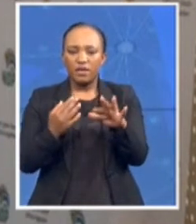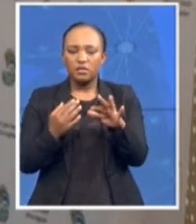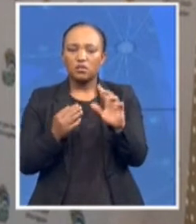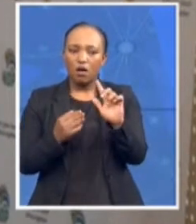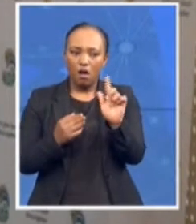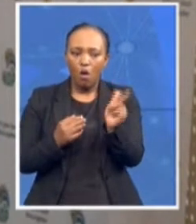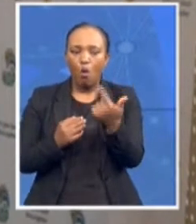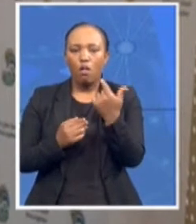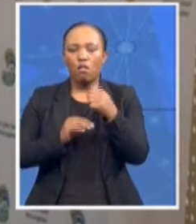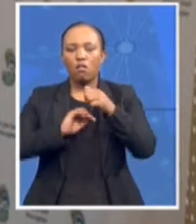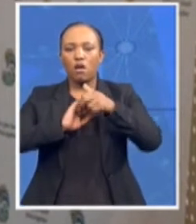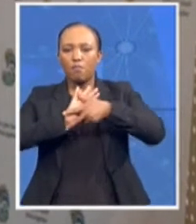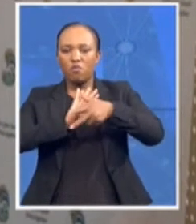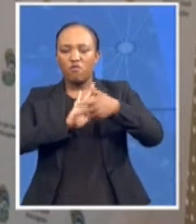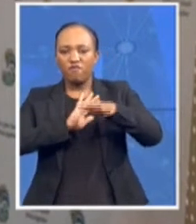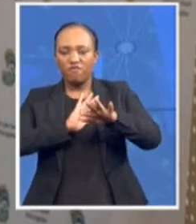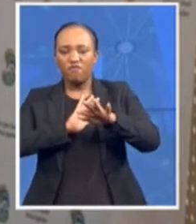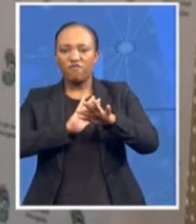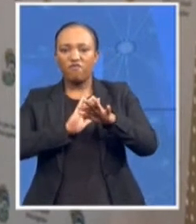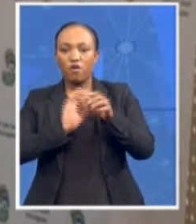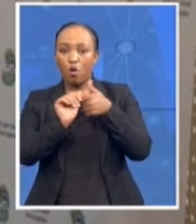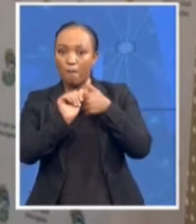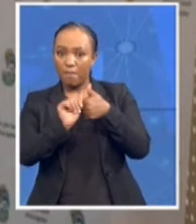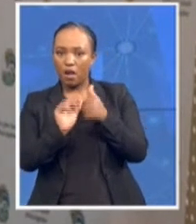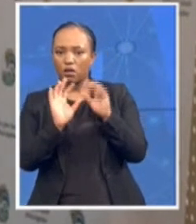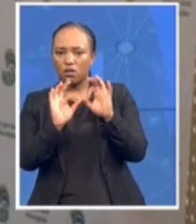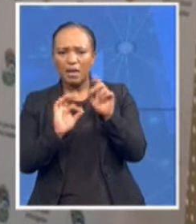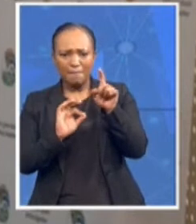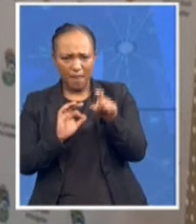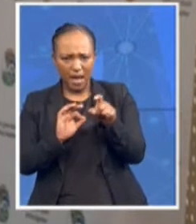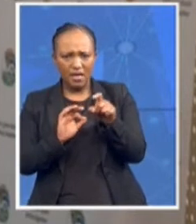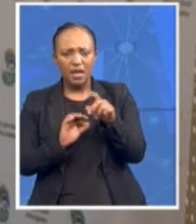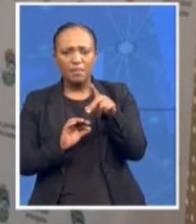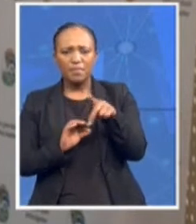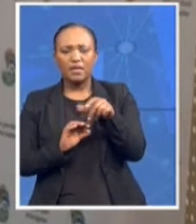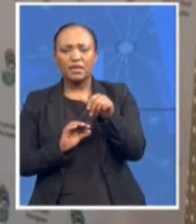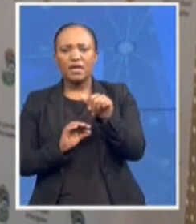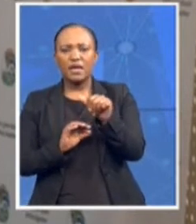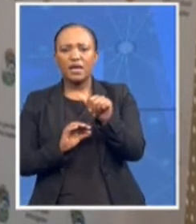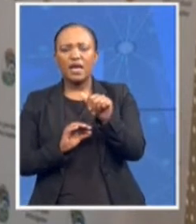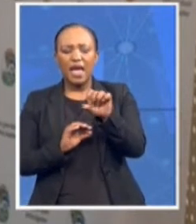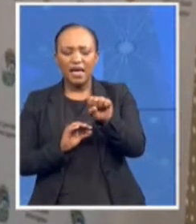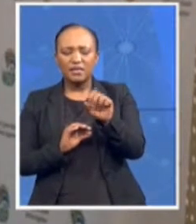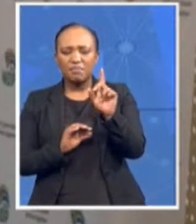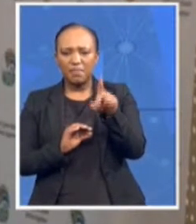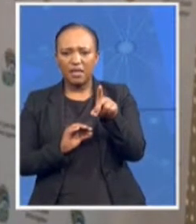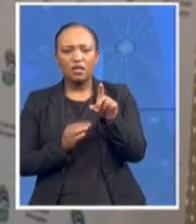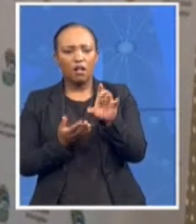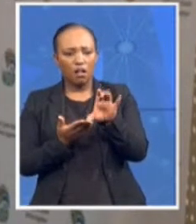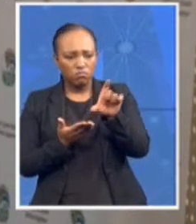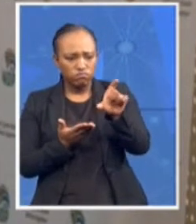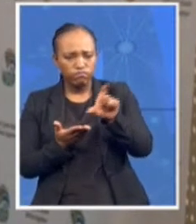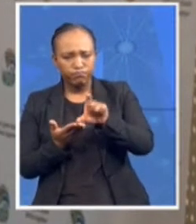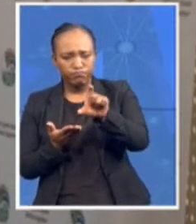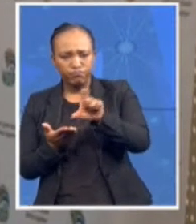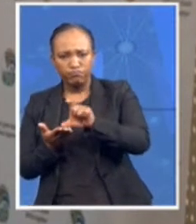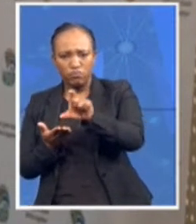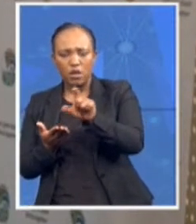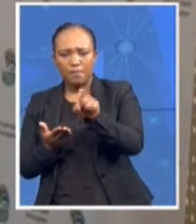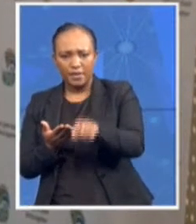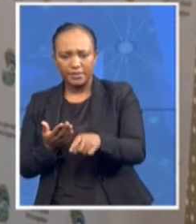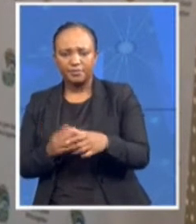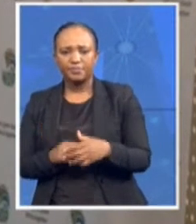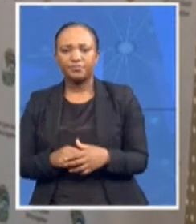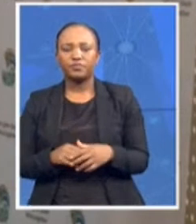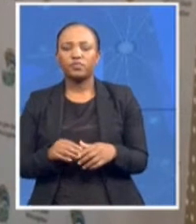applications must receive a PESP grant. And the value in terms of the number of applicants that we're talking about